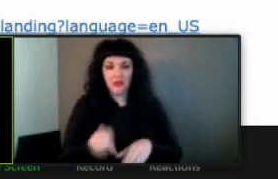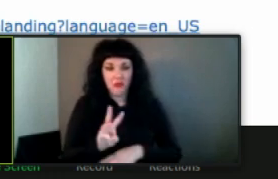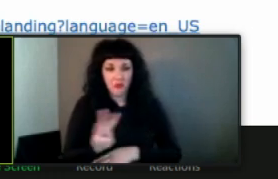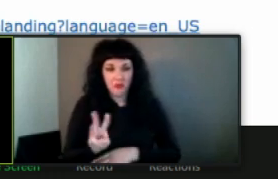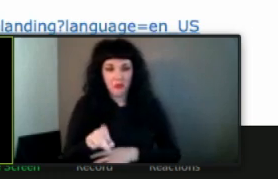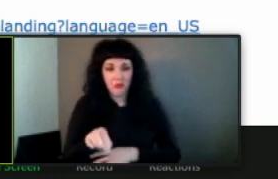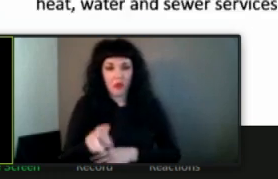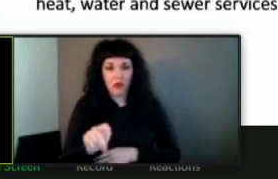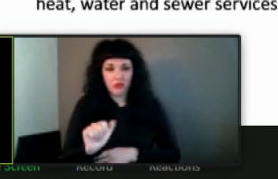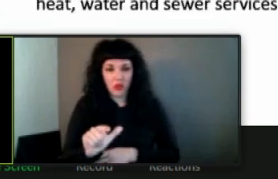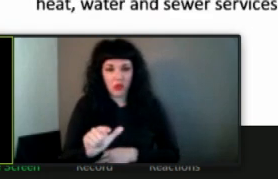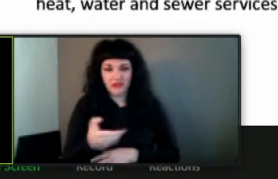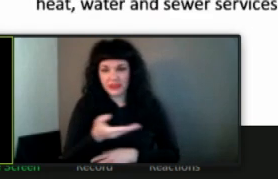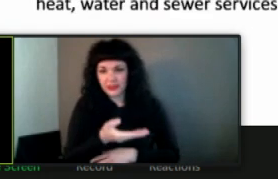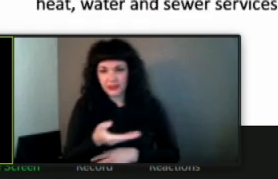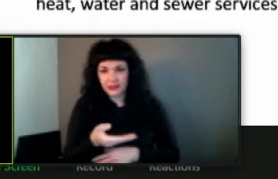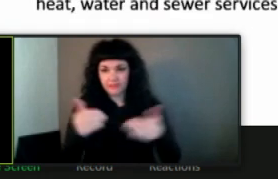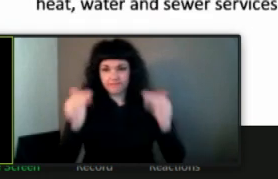slide.